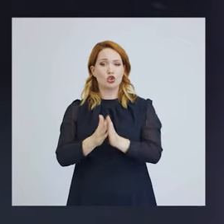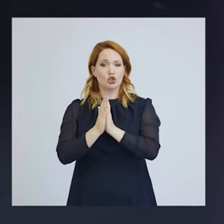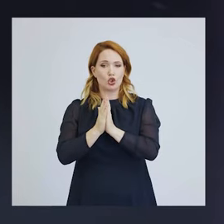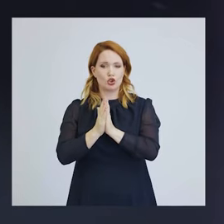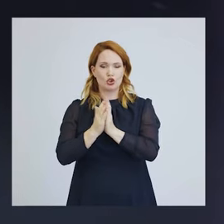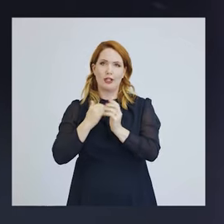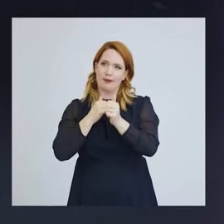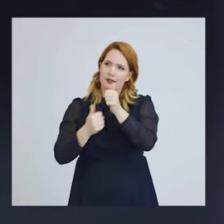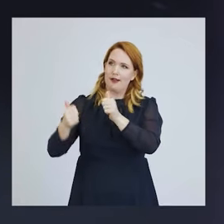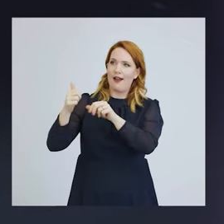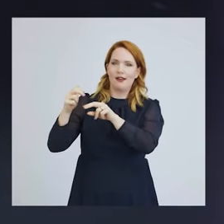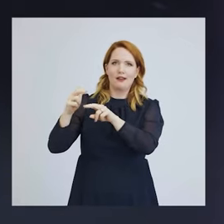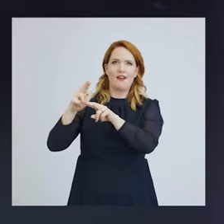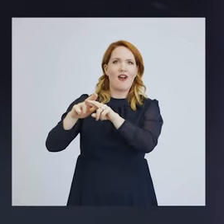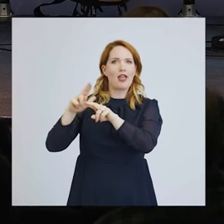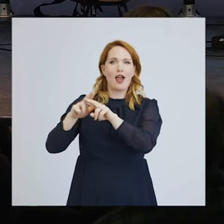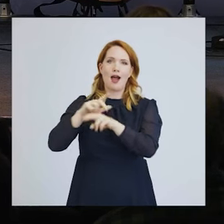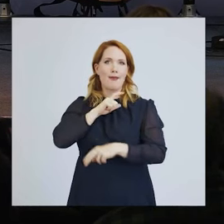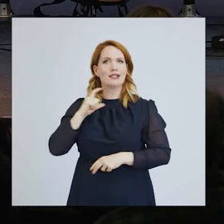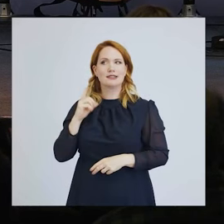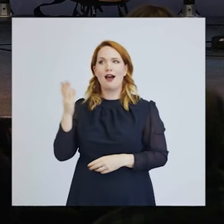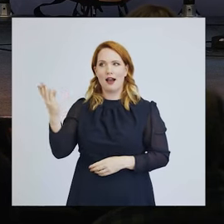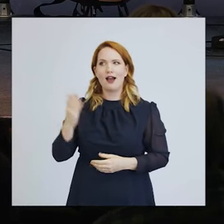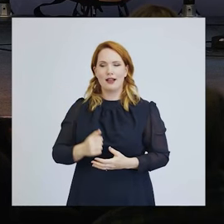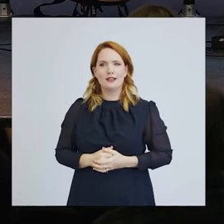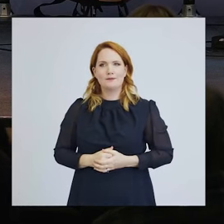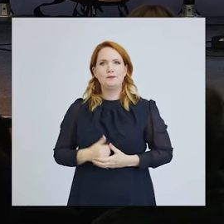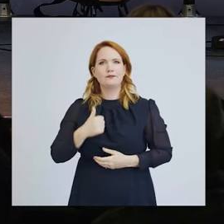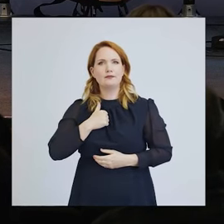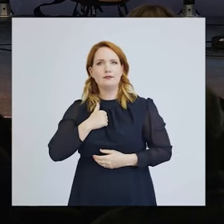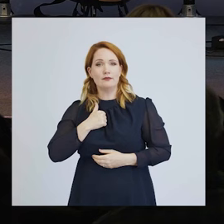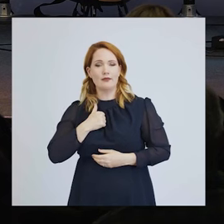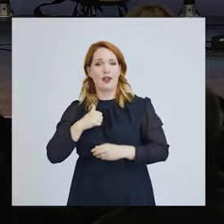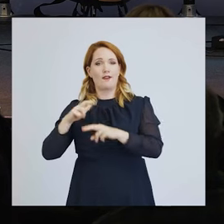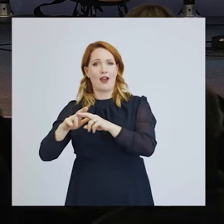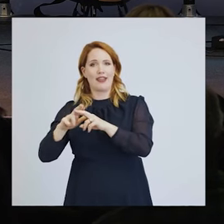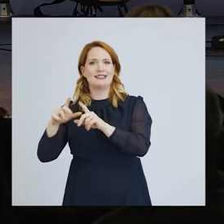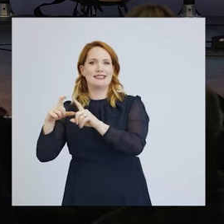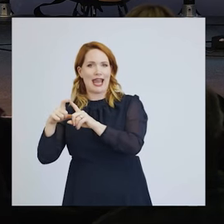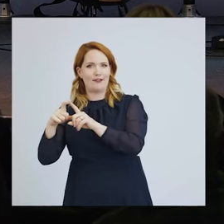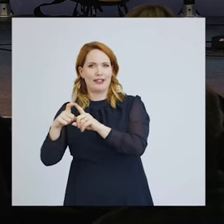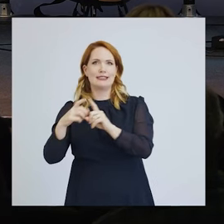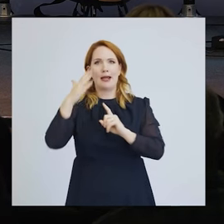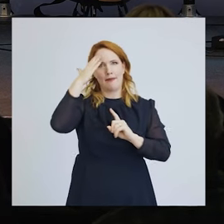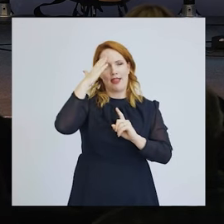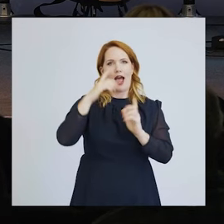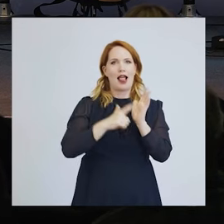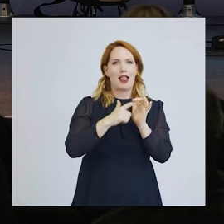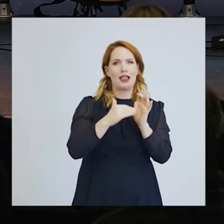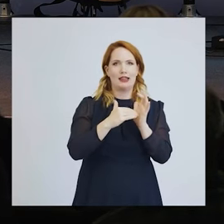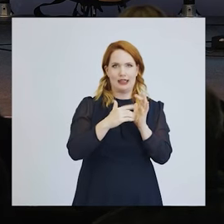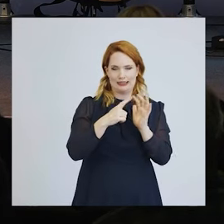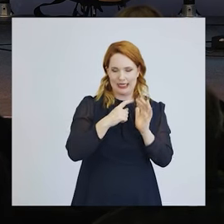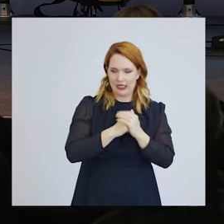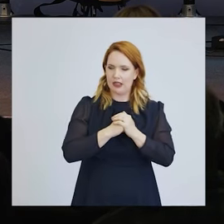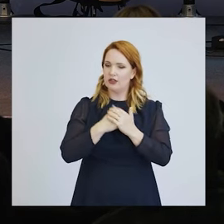me, I'm a pastor's kid, yo. And my parents, Dave and Lizzie MacGregor, planted this church when